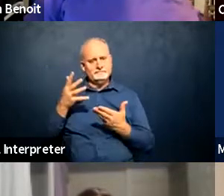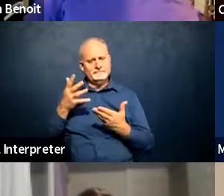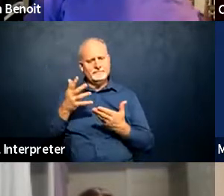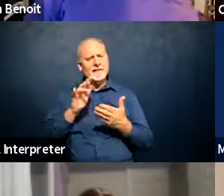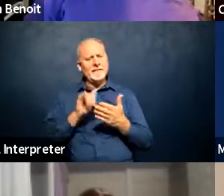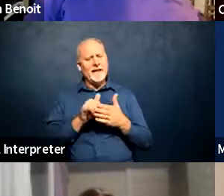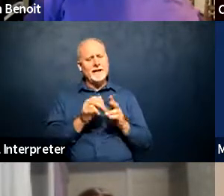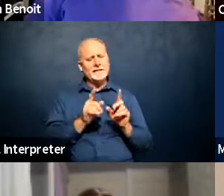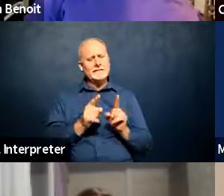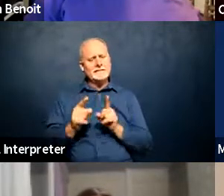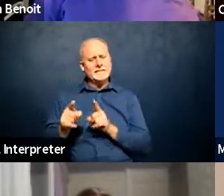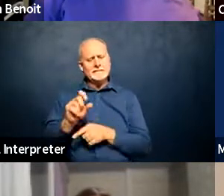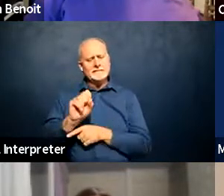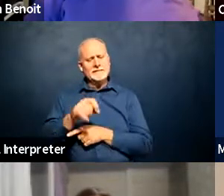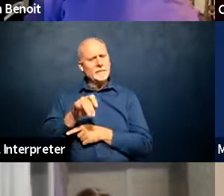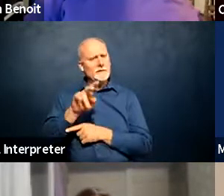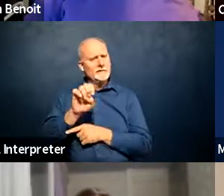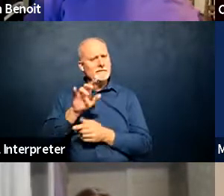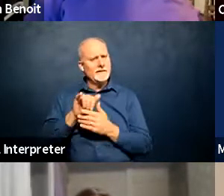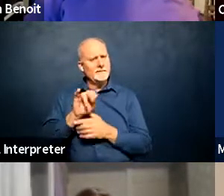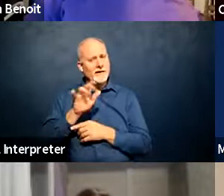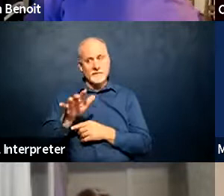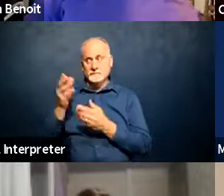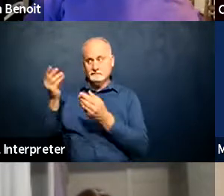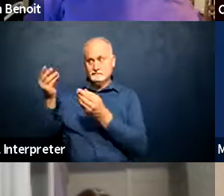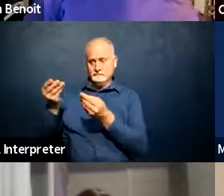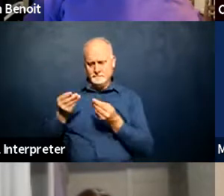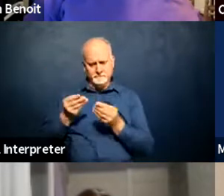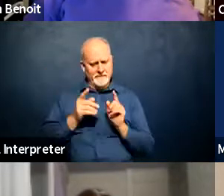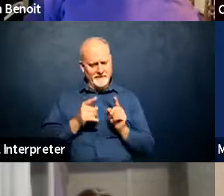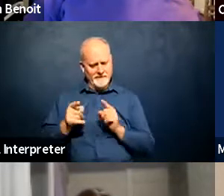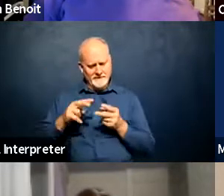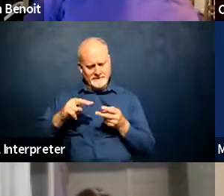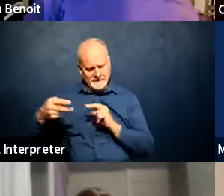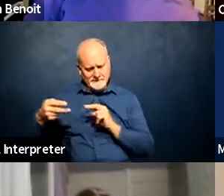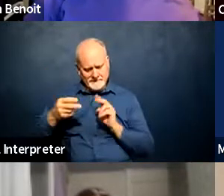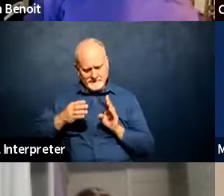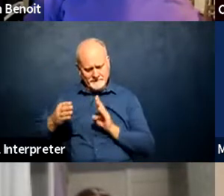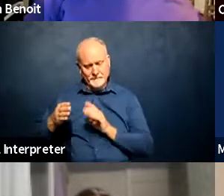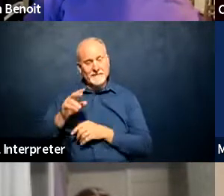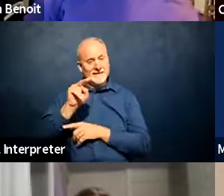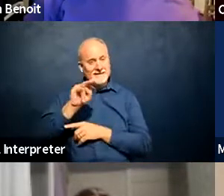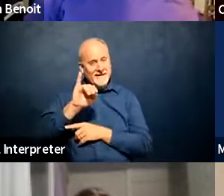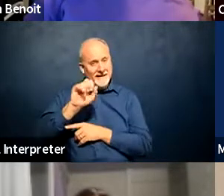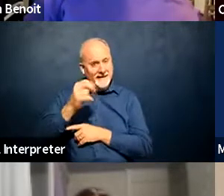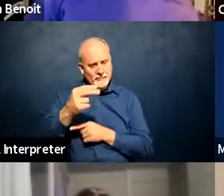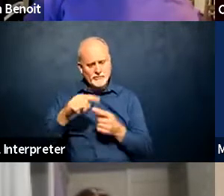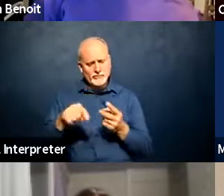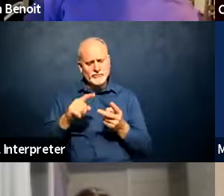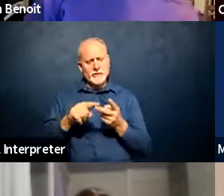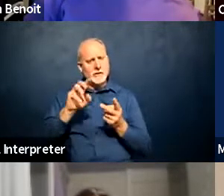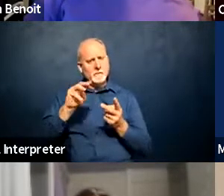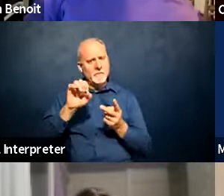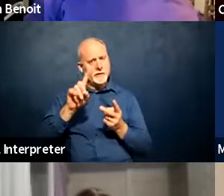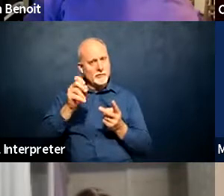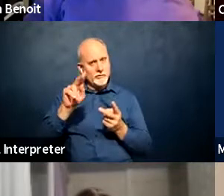virus. Within a week after the sequence was released, the NIH and Moderna and Pfizer established an